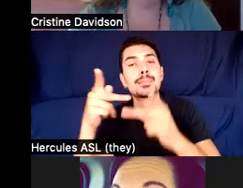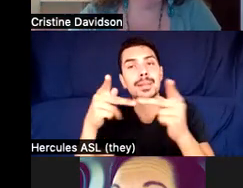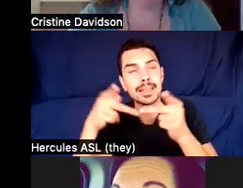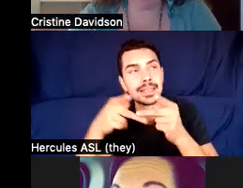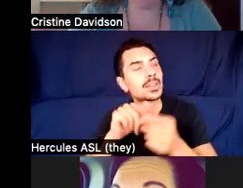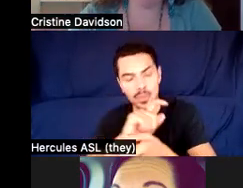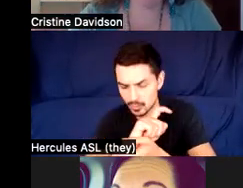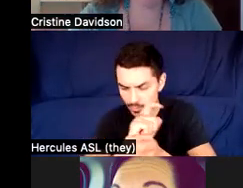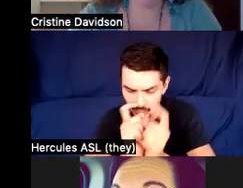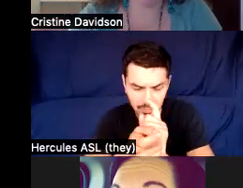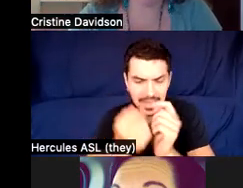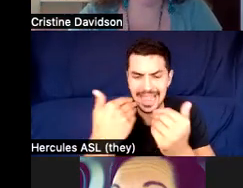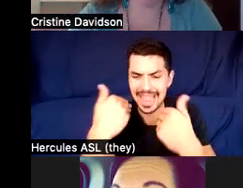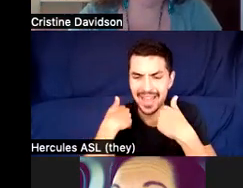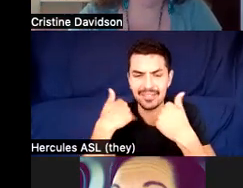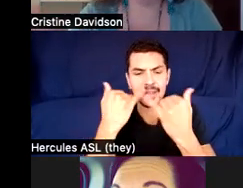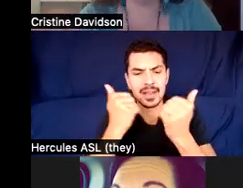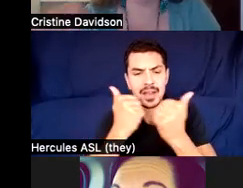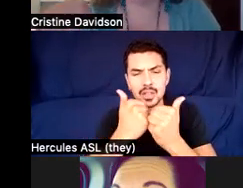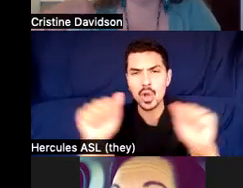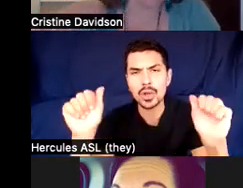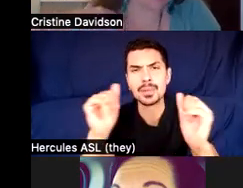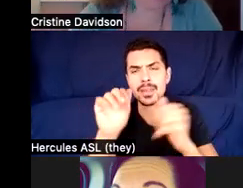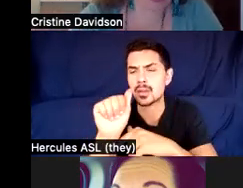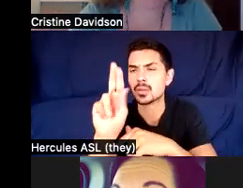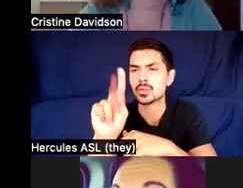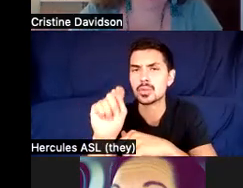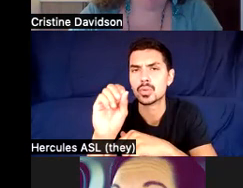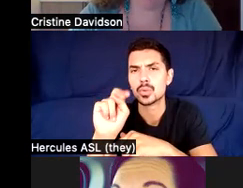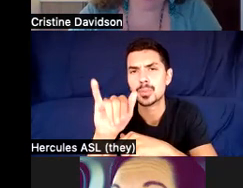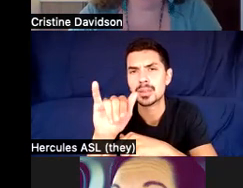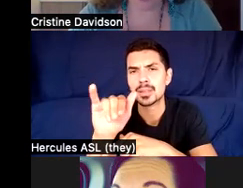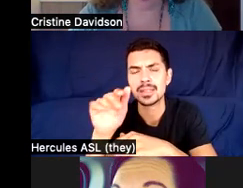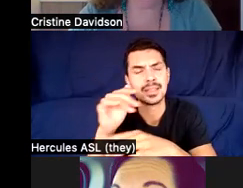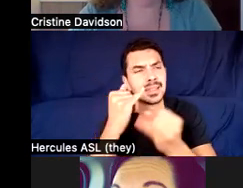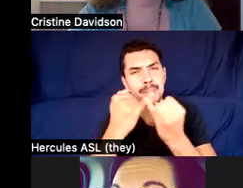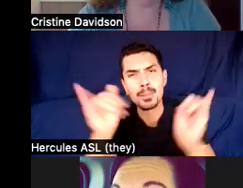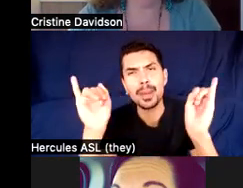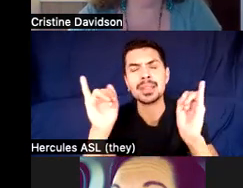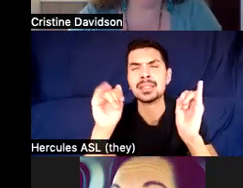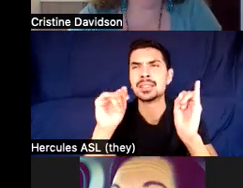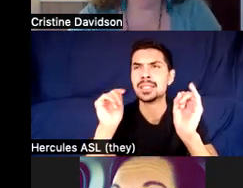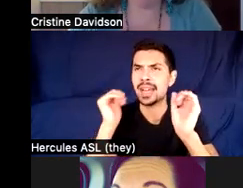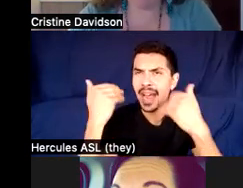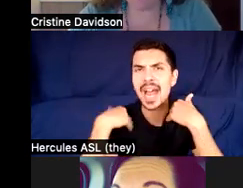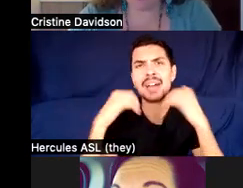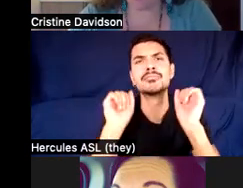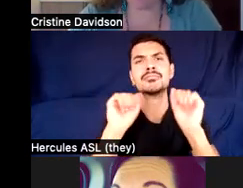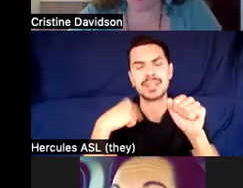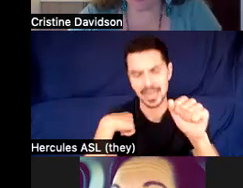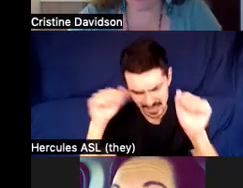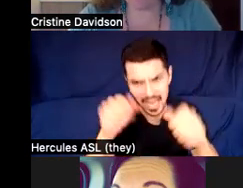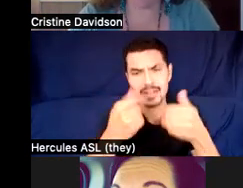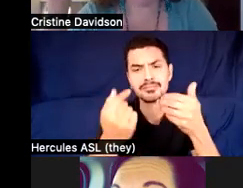and power in our lives that can really change the trajectory of our entire journey, right? So even if things